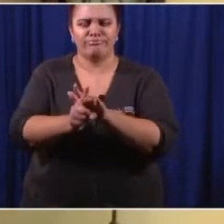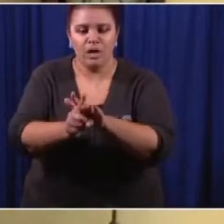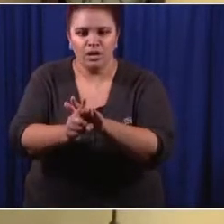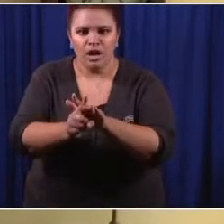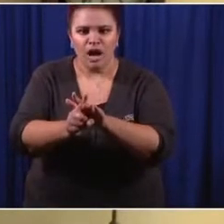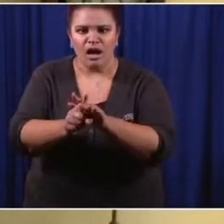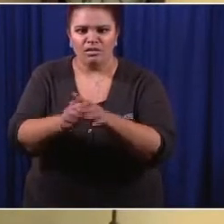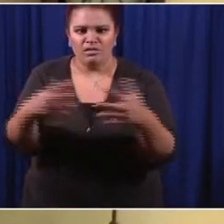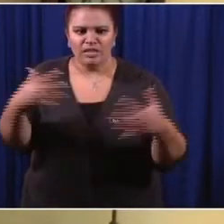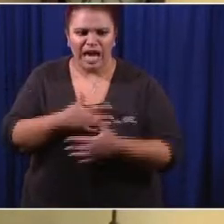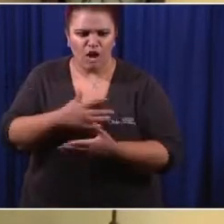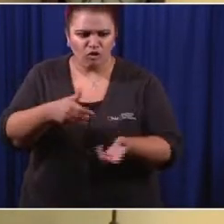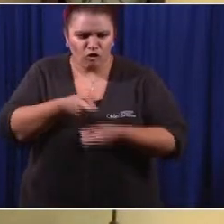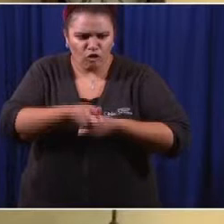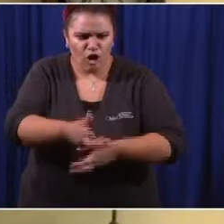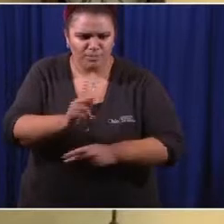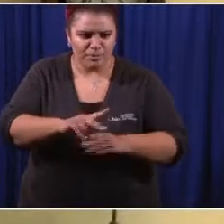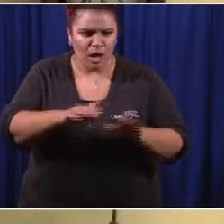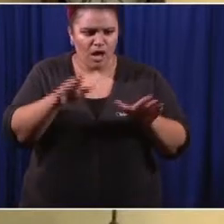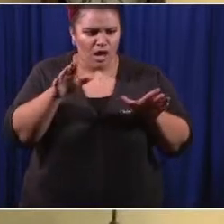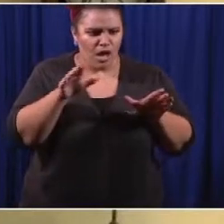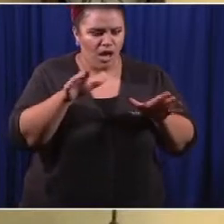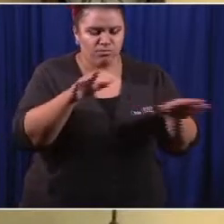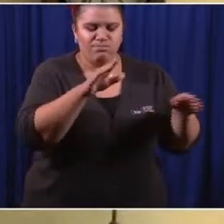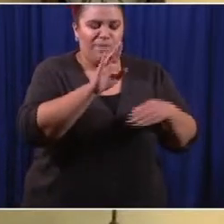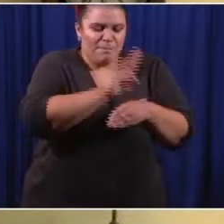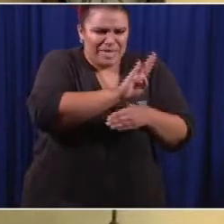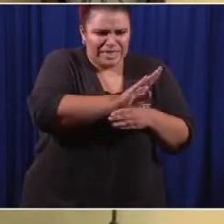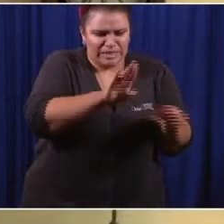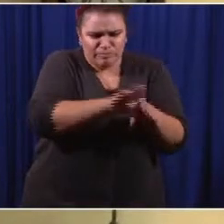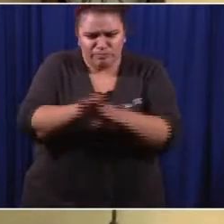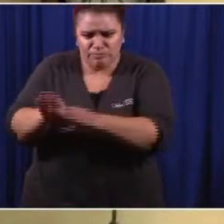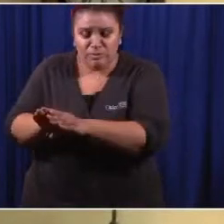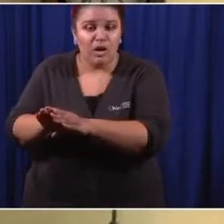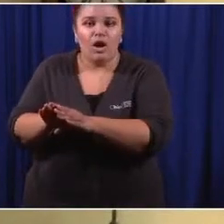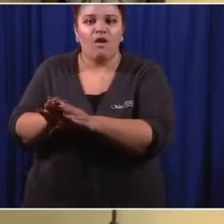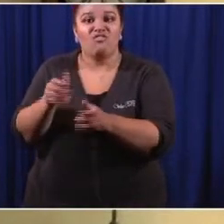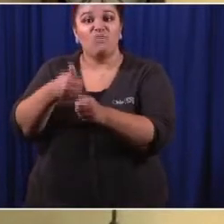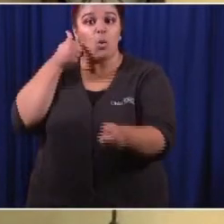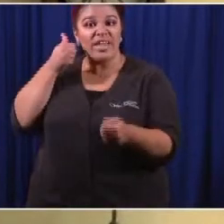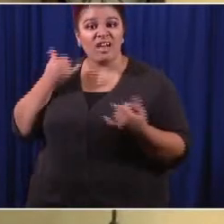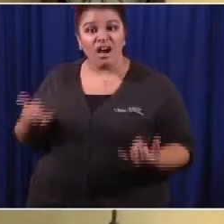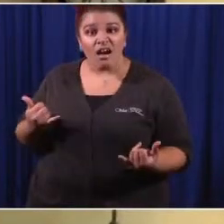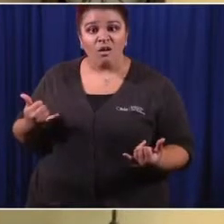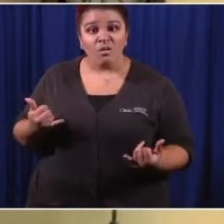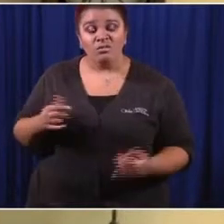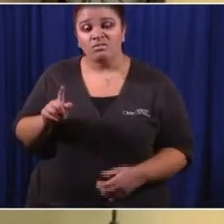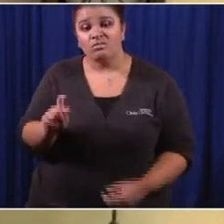Well, I think that's it's a good point. I mean, it's going to enable, you